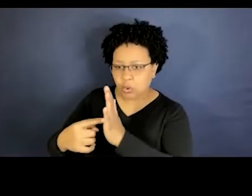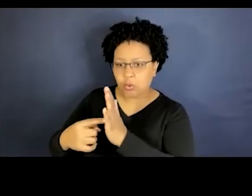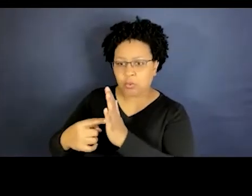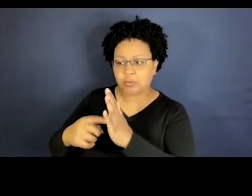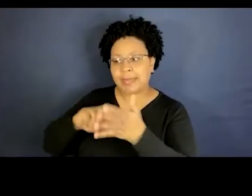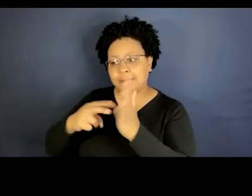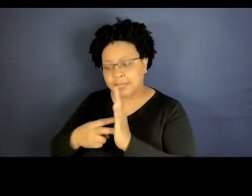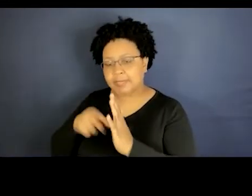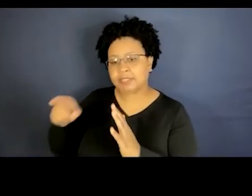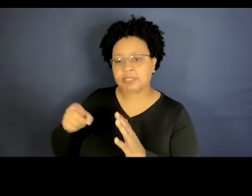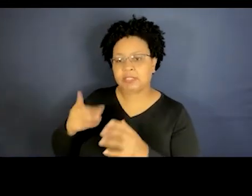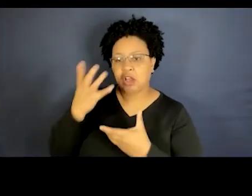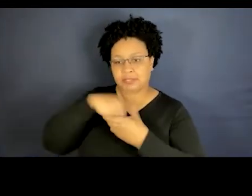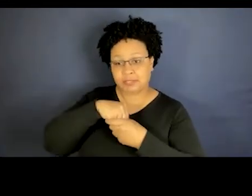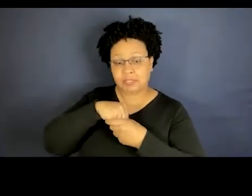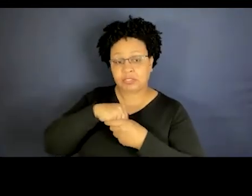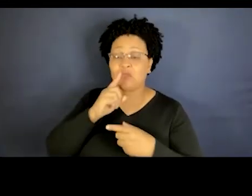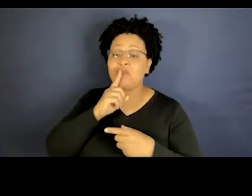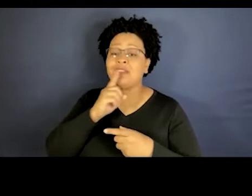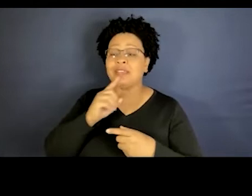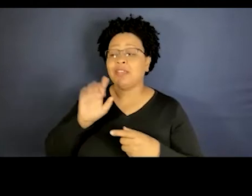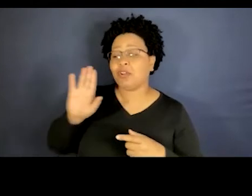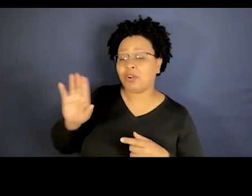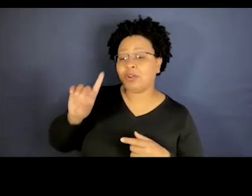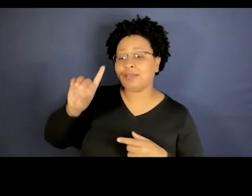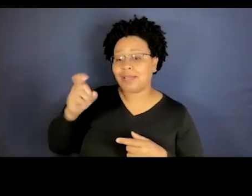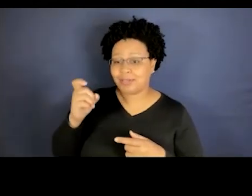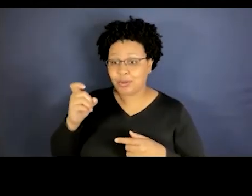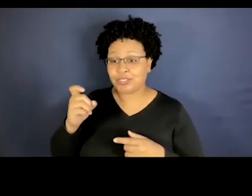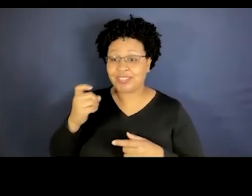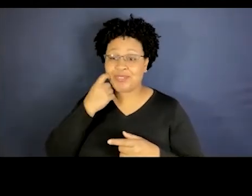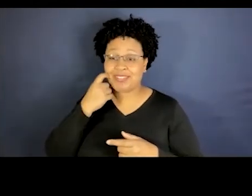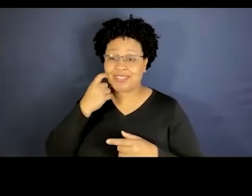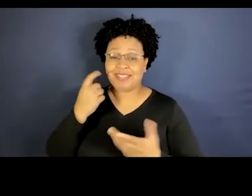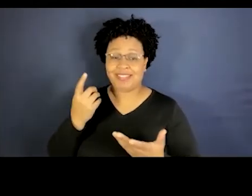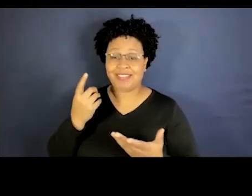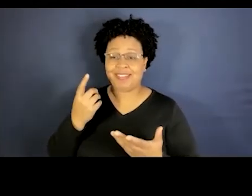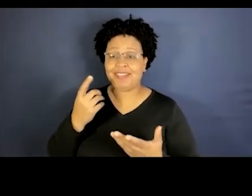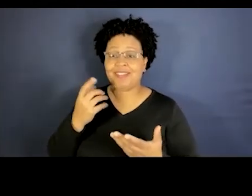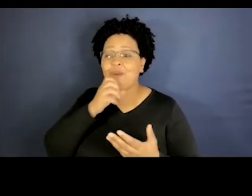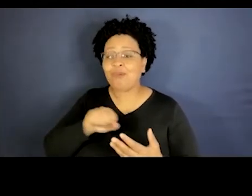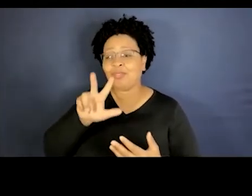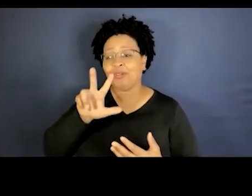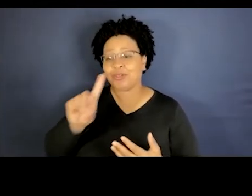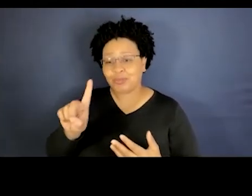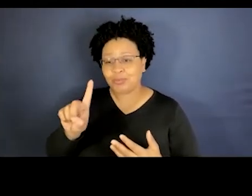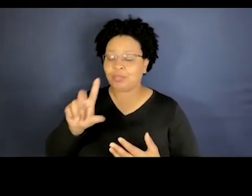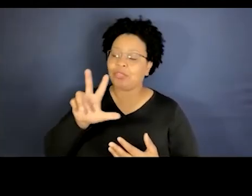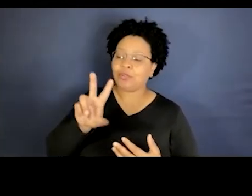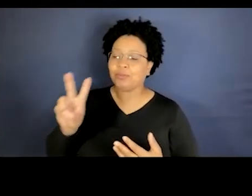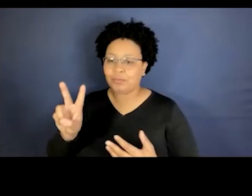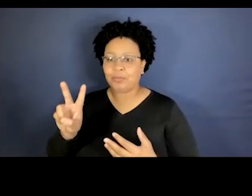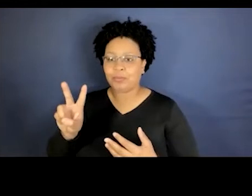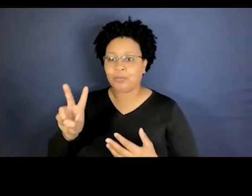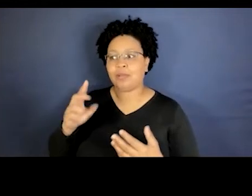she was not diagnosed with autism until this year. So she was 32 years old. And I've read in the literature that a